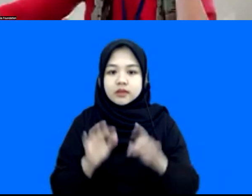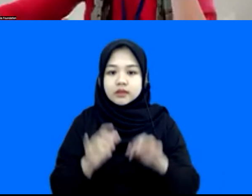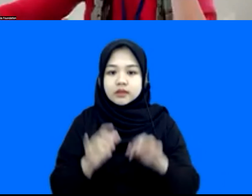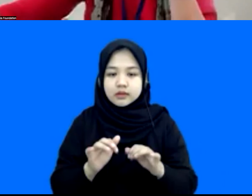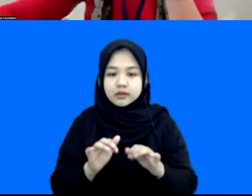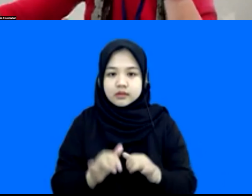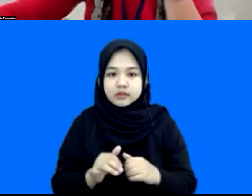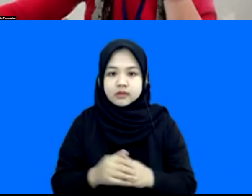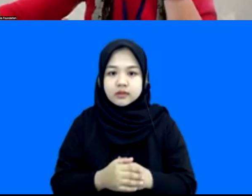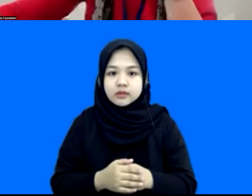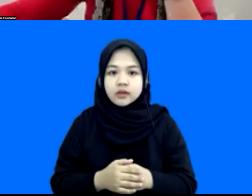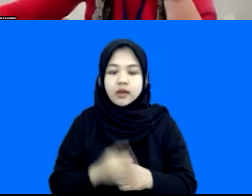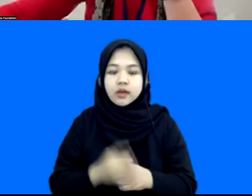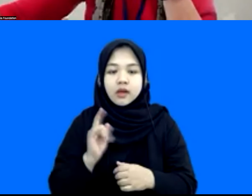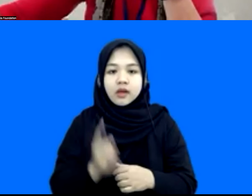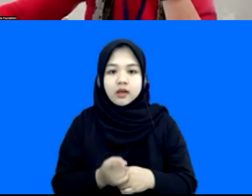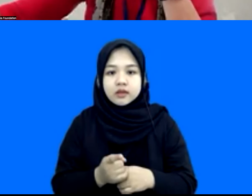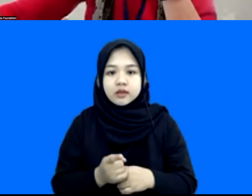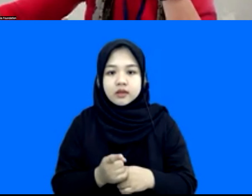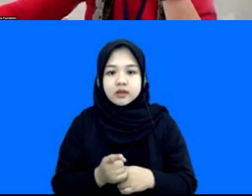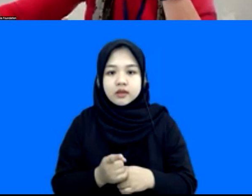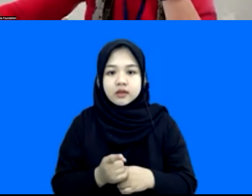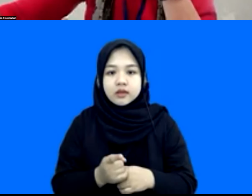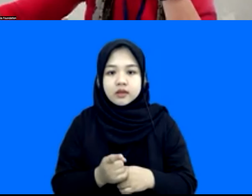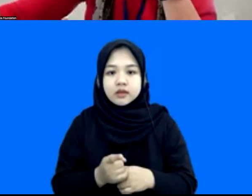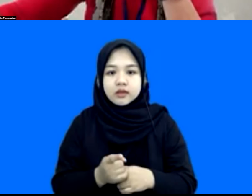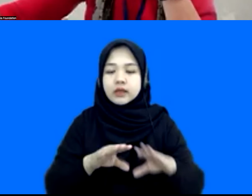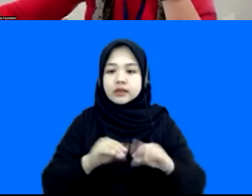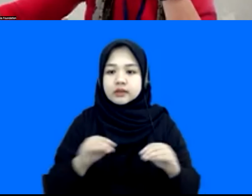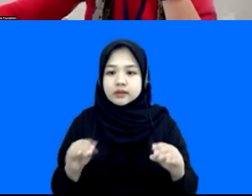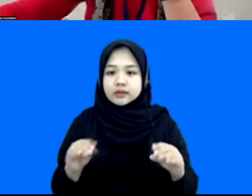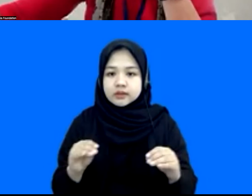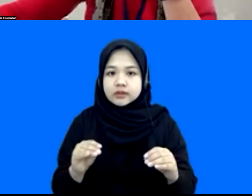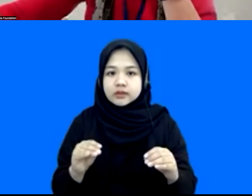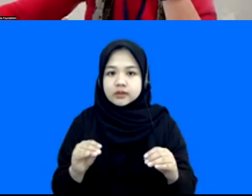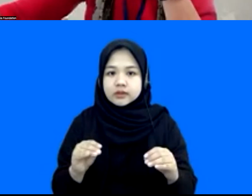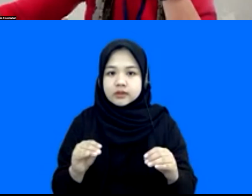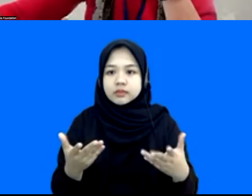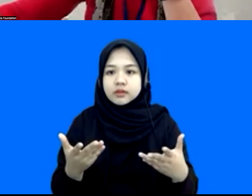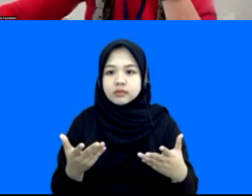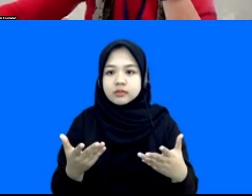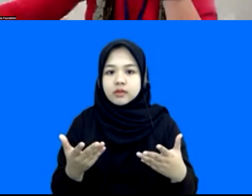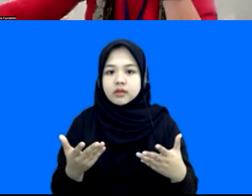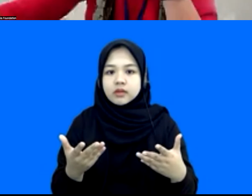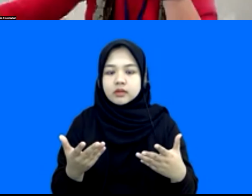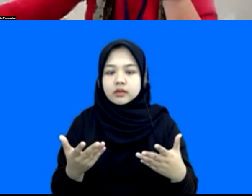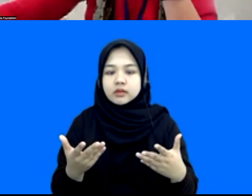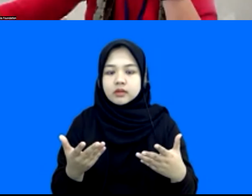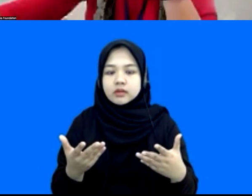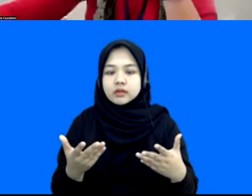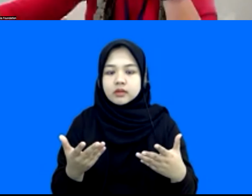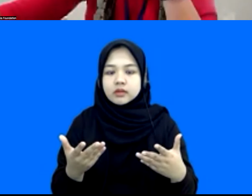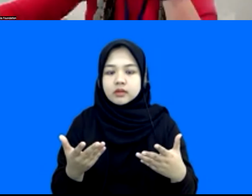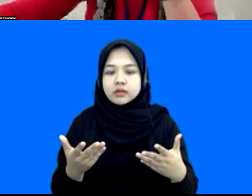trees for city cooling in Laos. I'm wondering, Sengdara, do you want to tell us a little bit about the work that you're